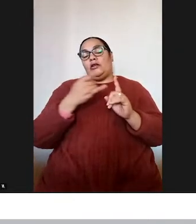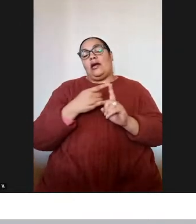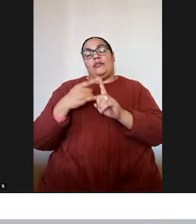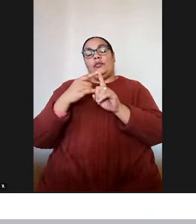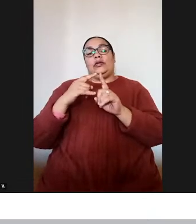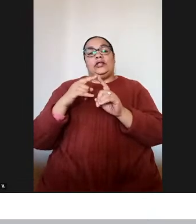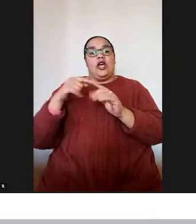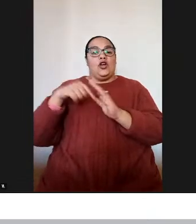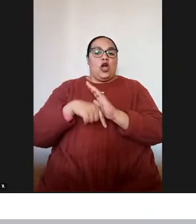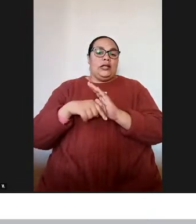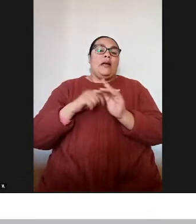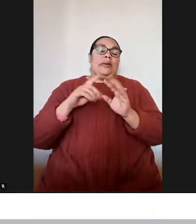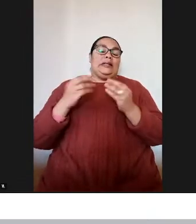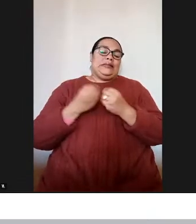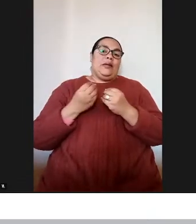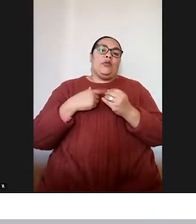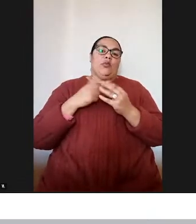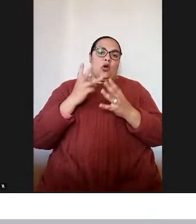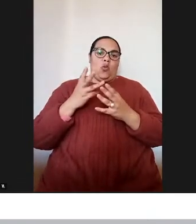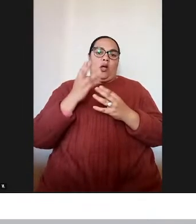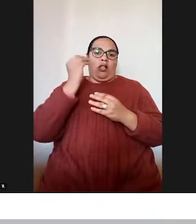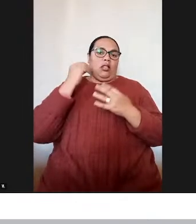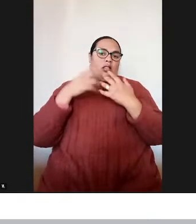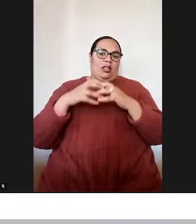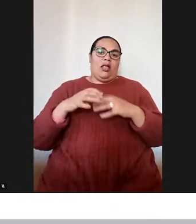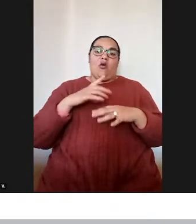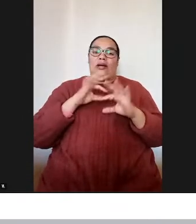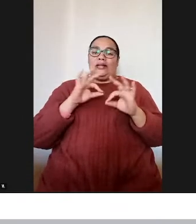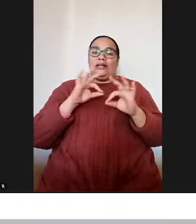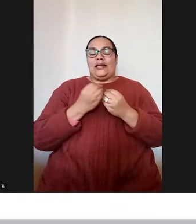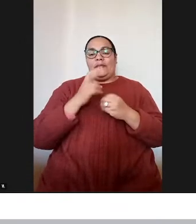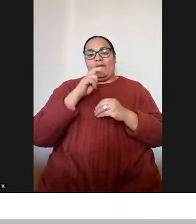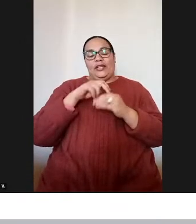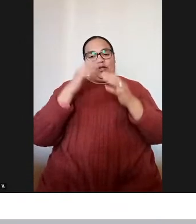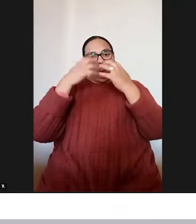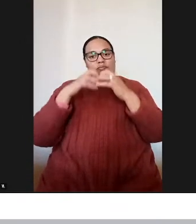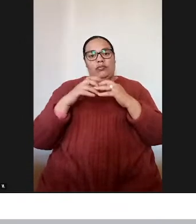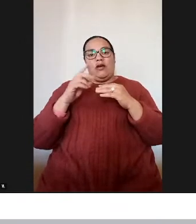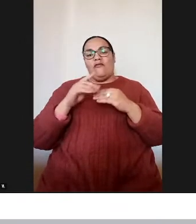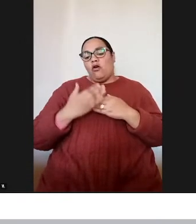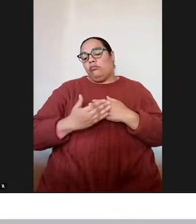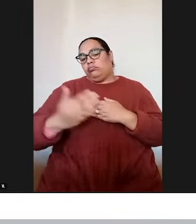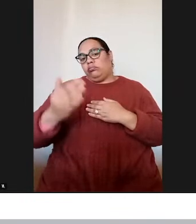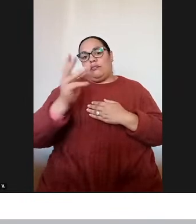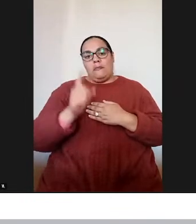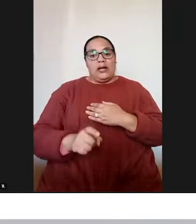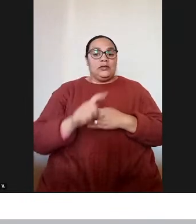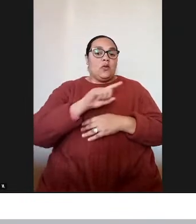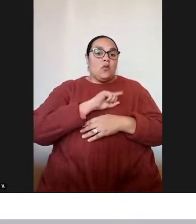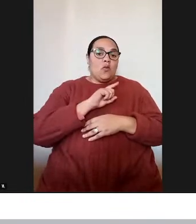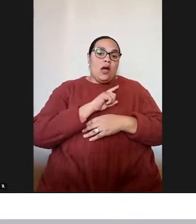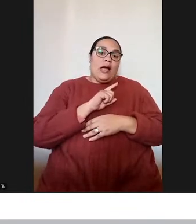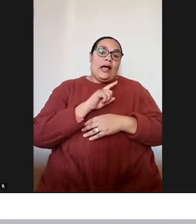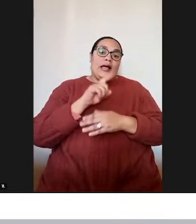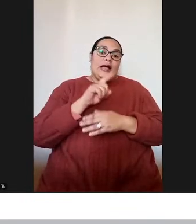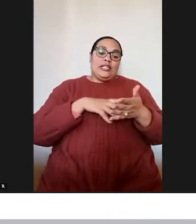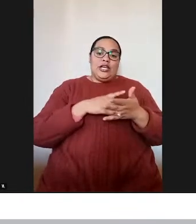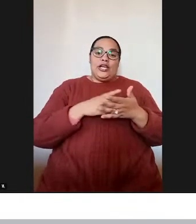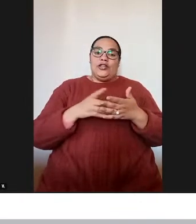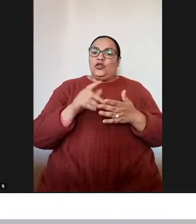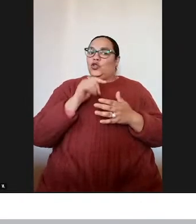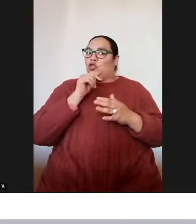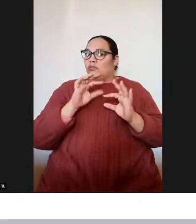we will take on board as well, because that is something that needs to be considered going forward, because the schedules are not